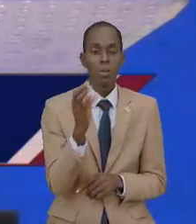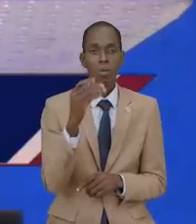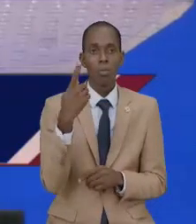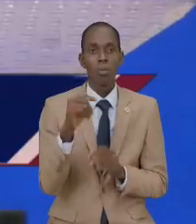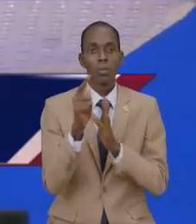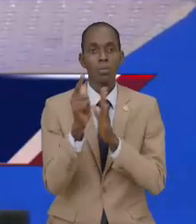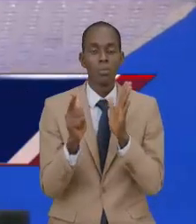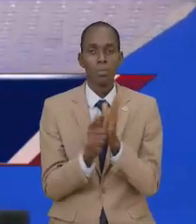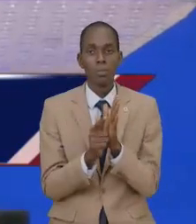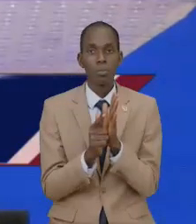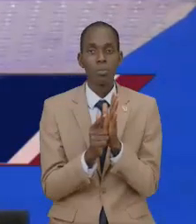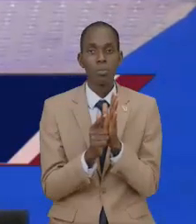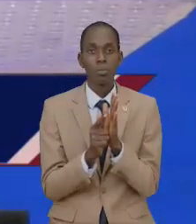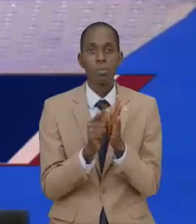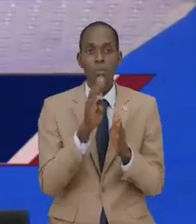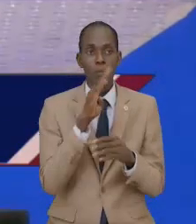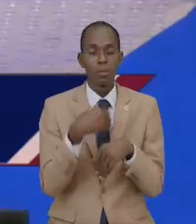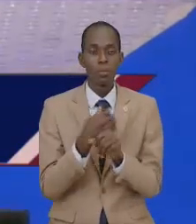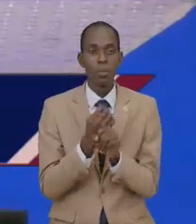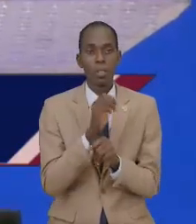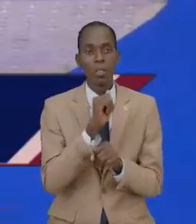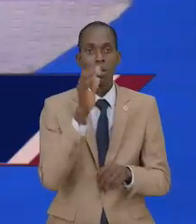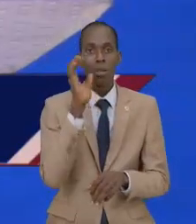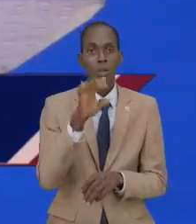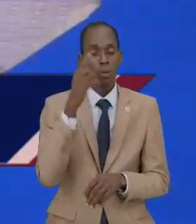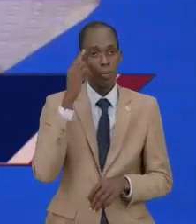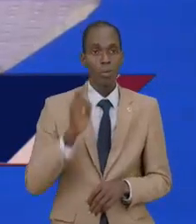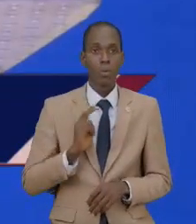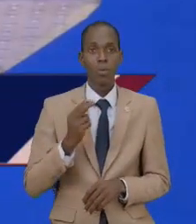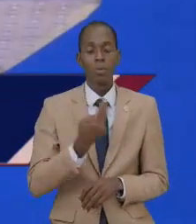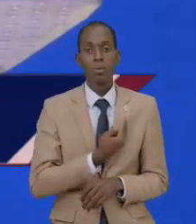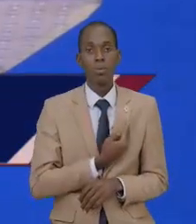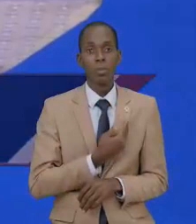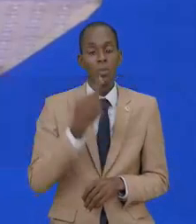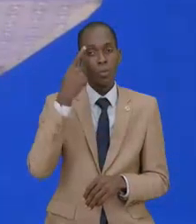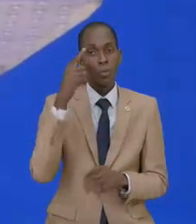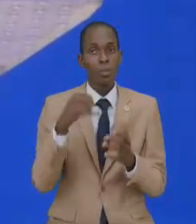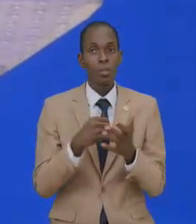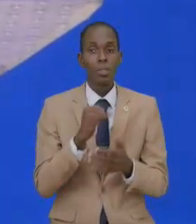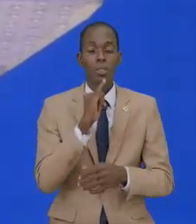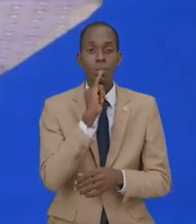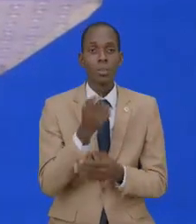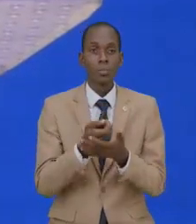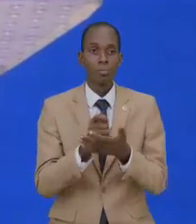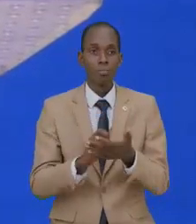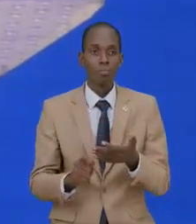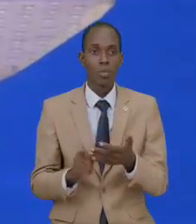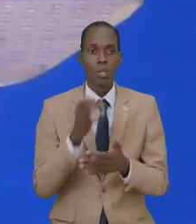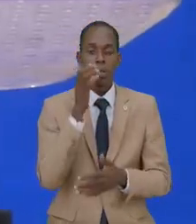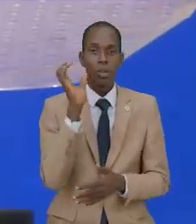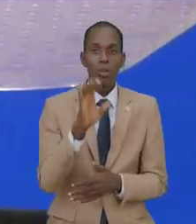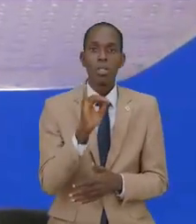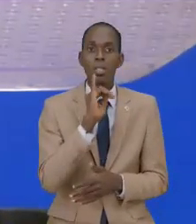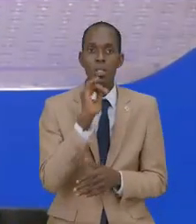law, being made a curse for us. For it is written, cursed be